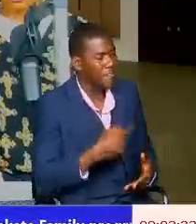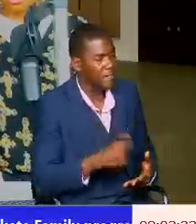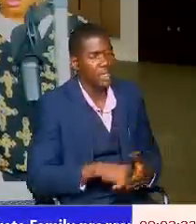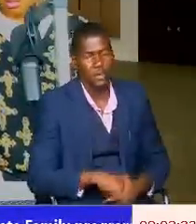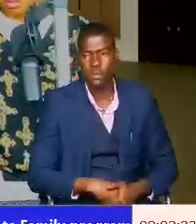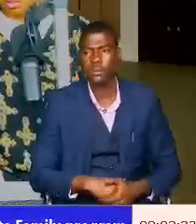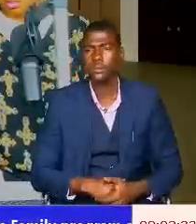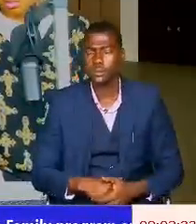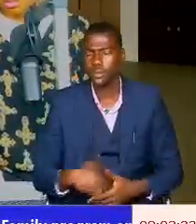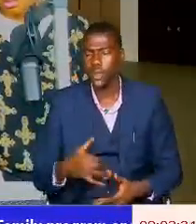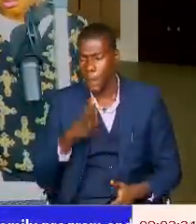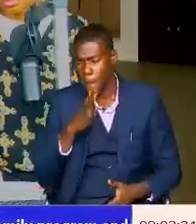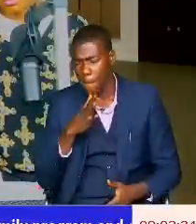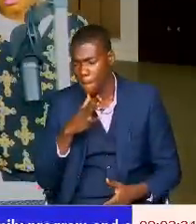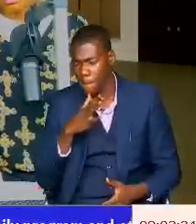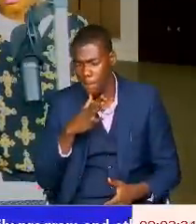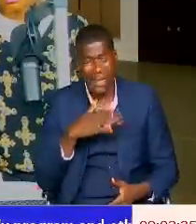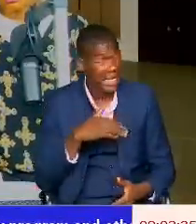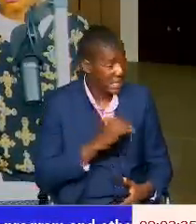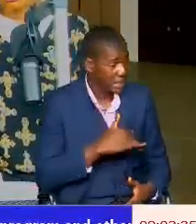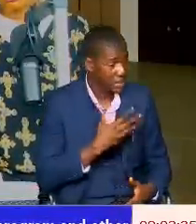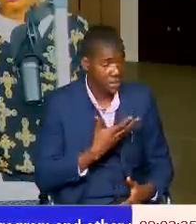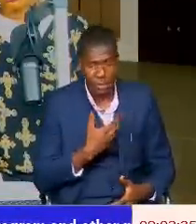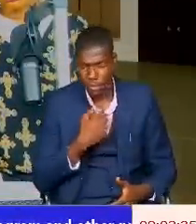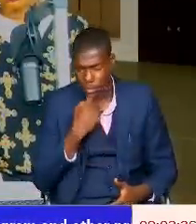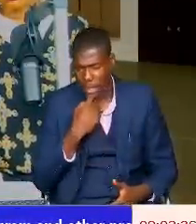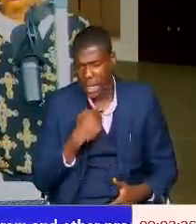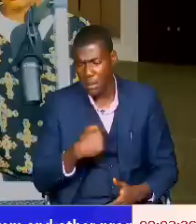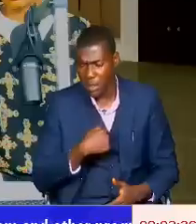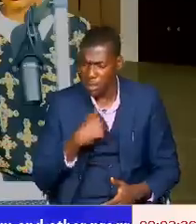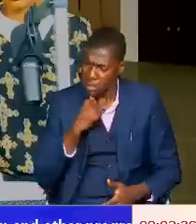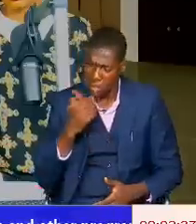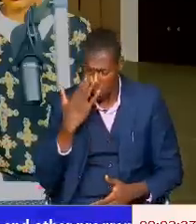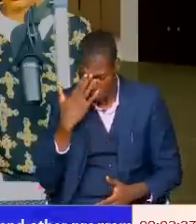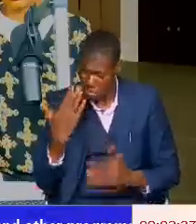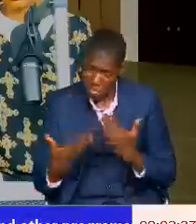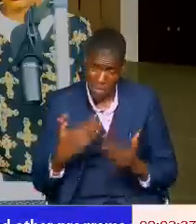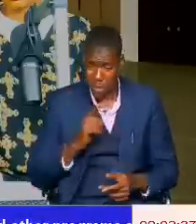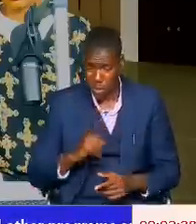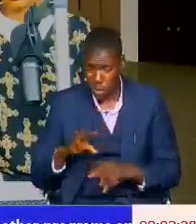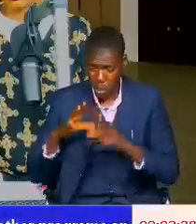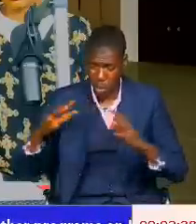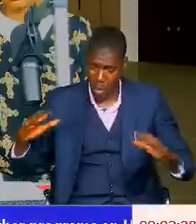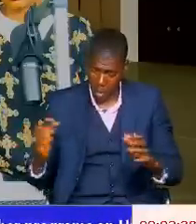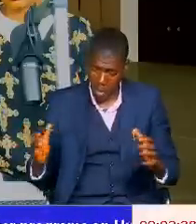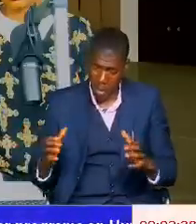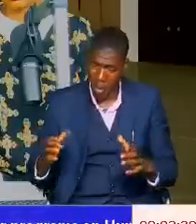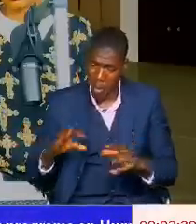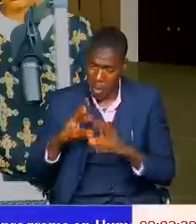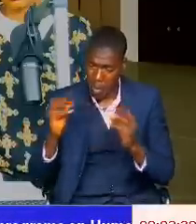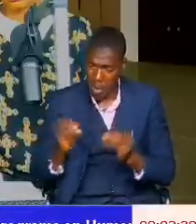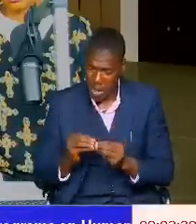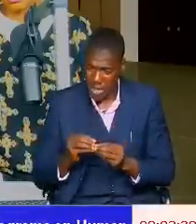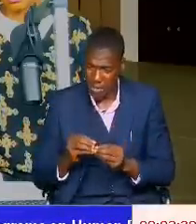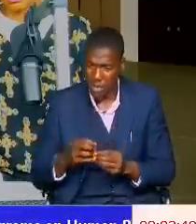Mommy. Yes, my dear. I don't know whether you go organize elders from Ibadan.